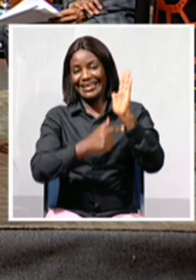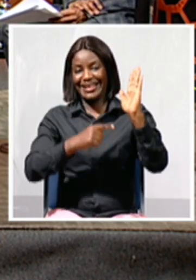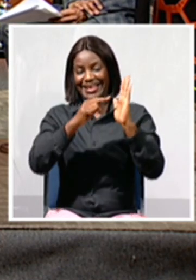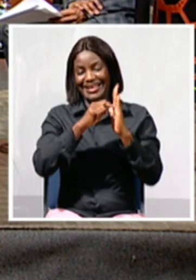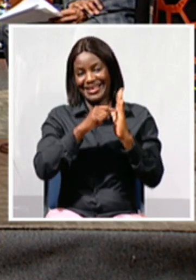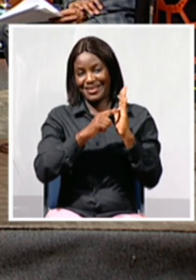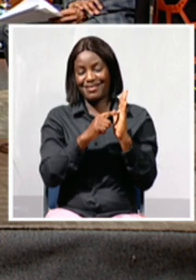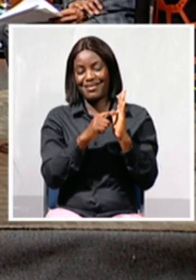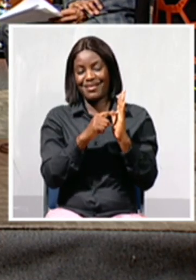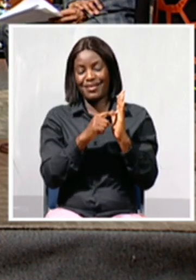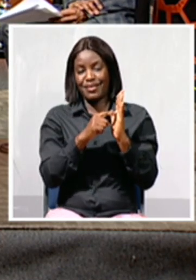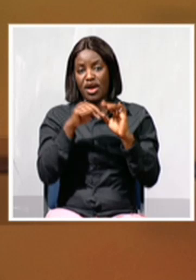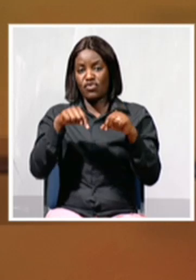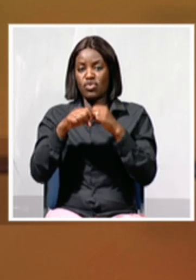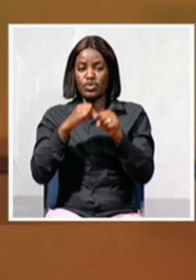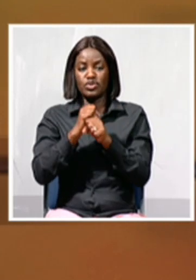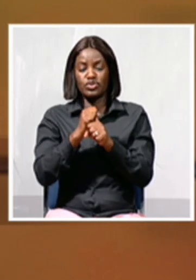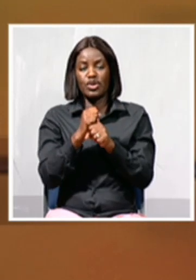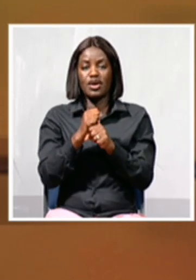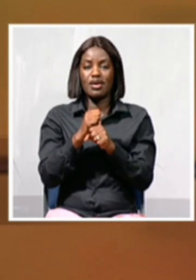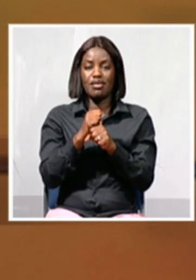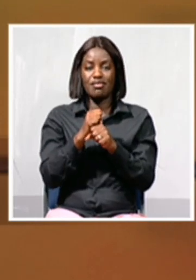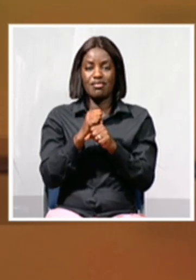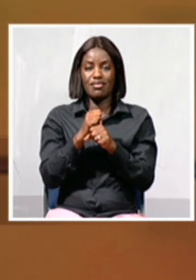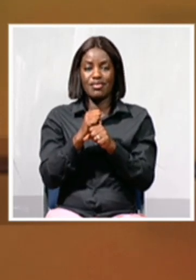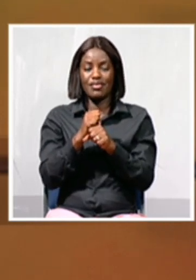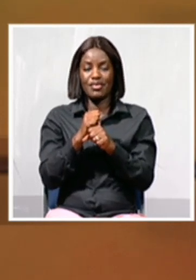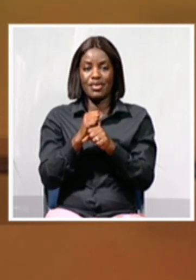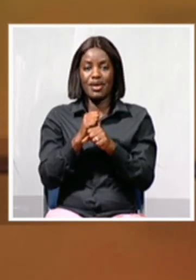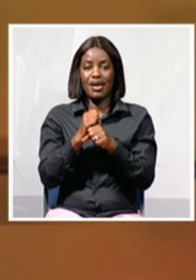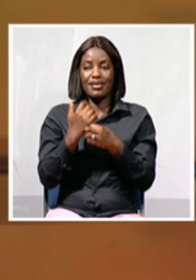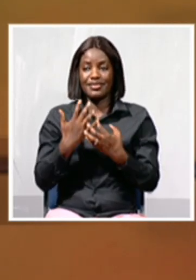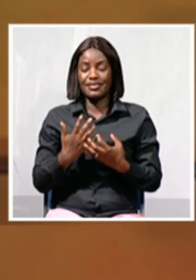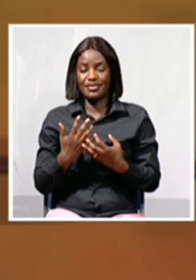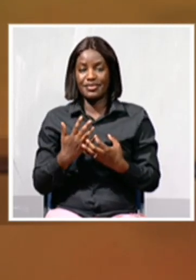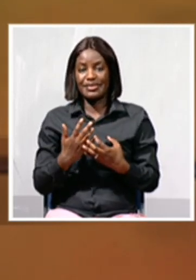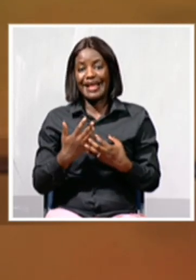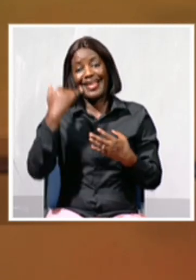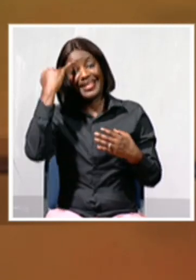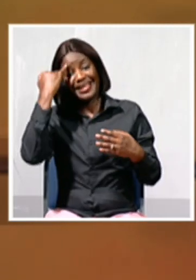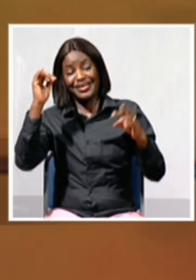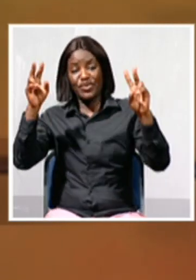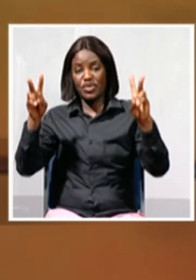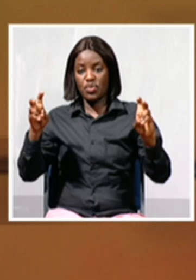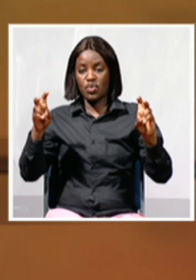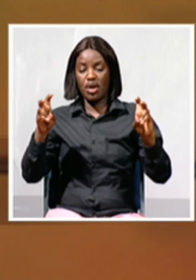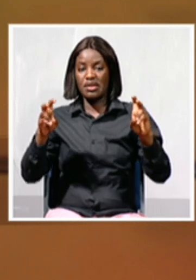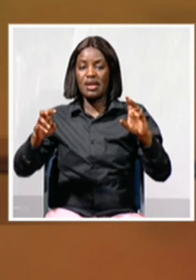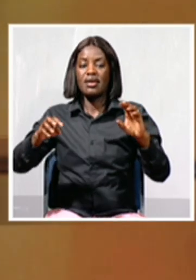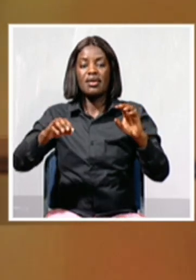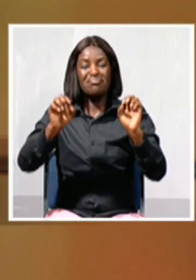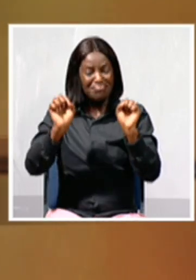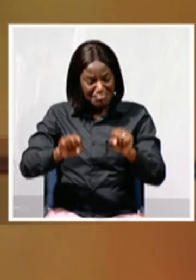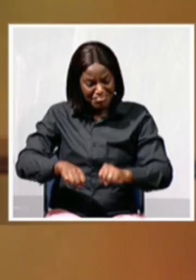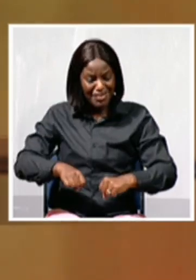the general registration of voter was Step Up, Register to Vote. And we have